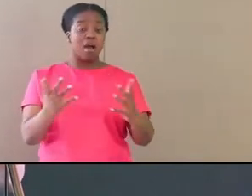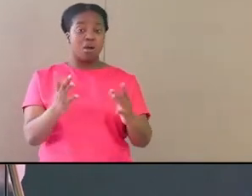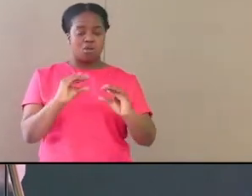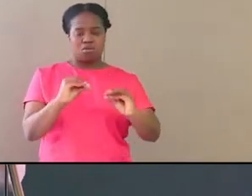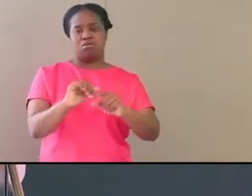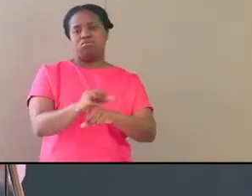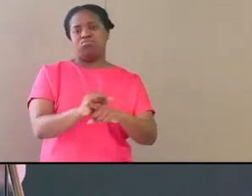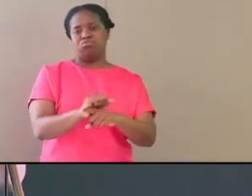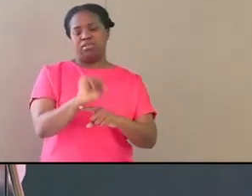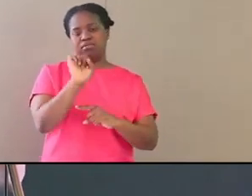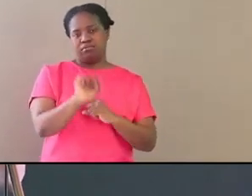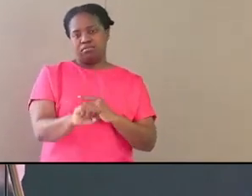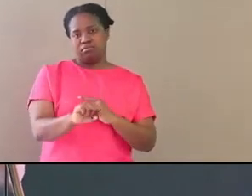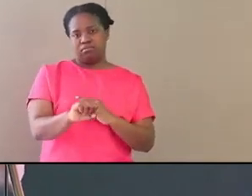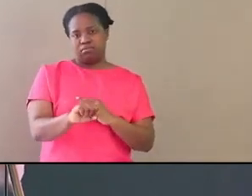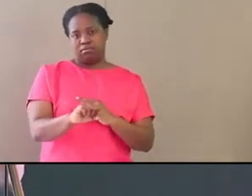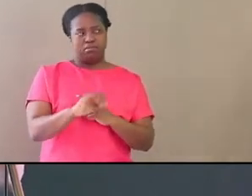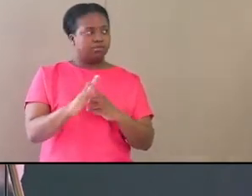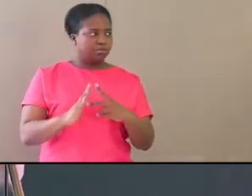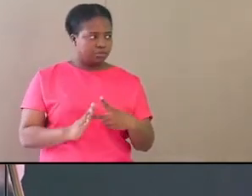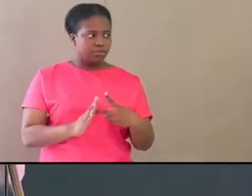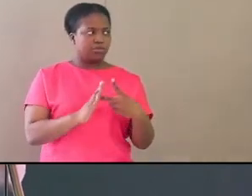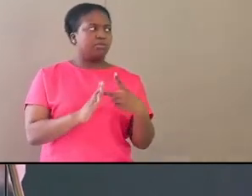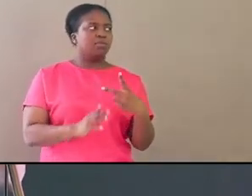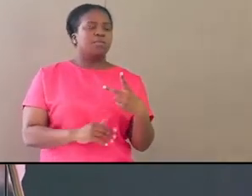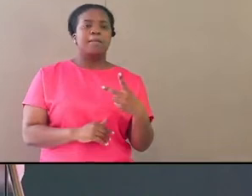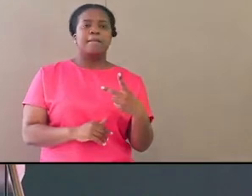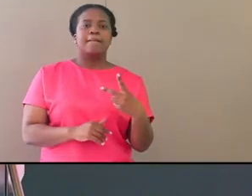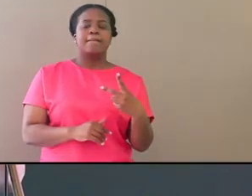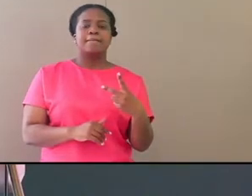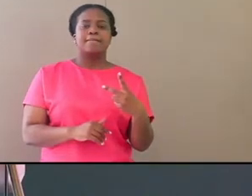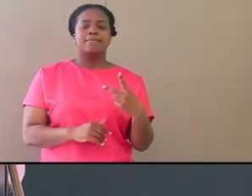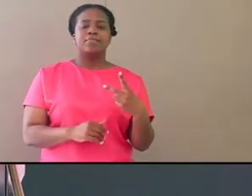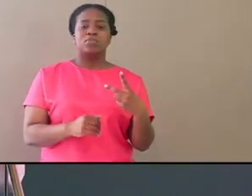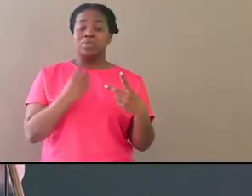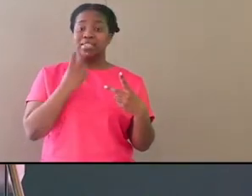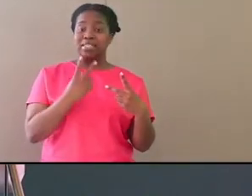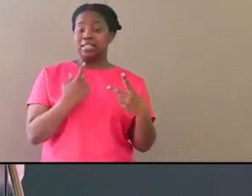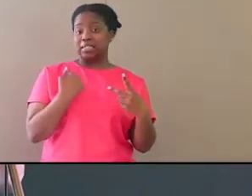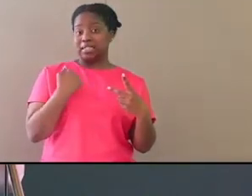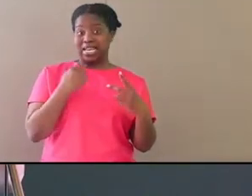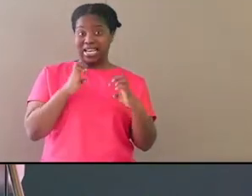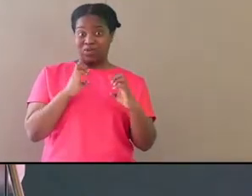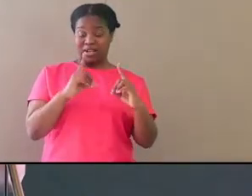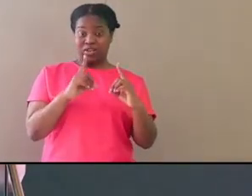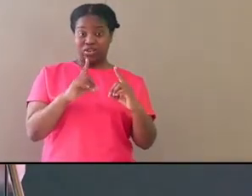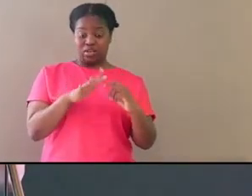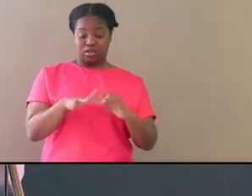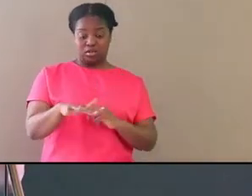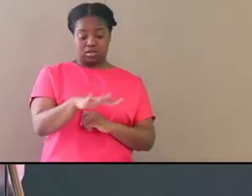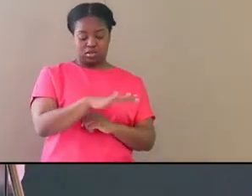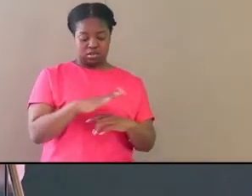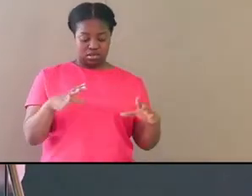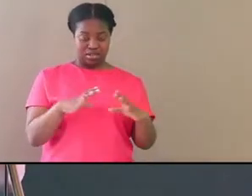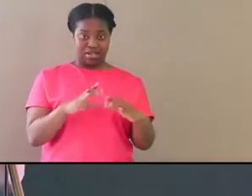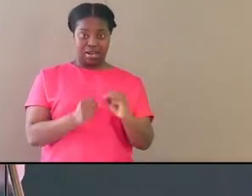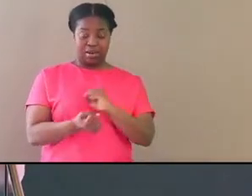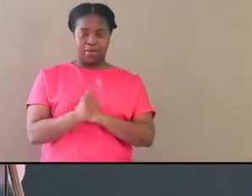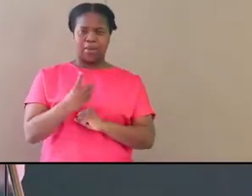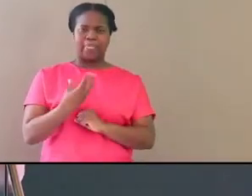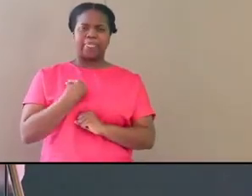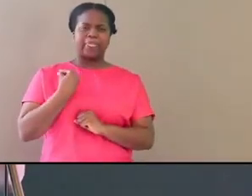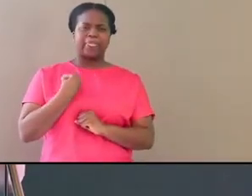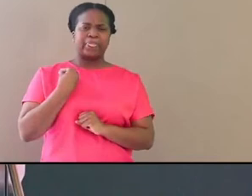training. And it continues to set in one to see what has happened in our education system. We find young